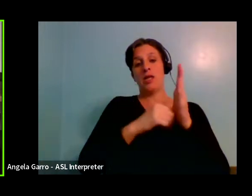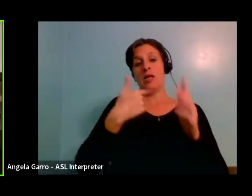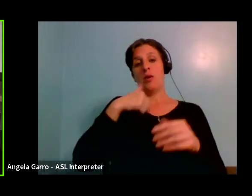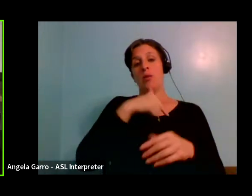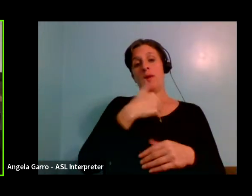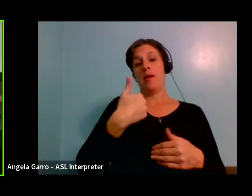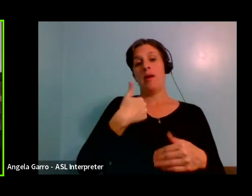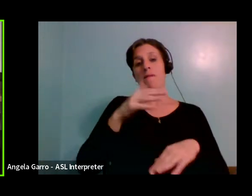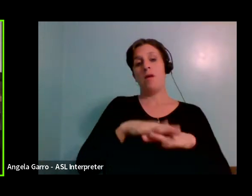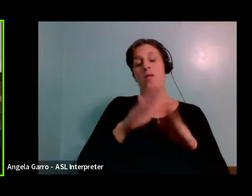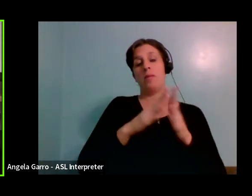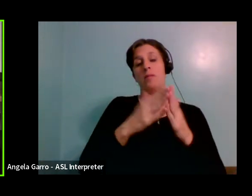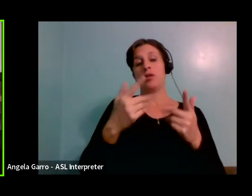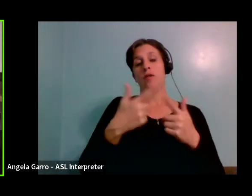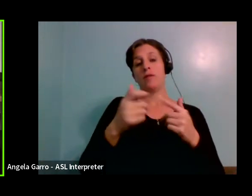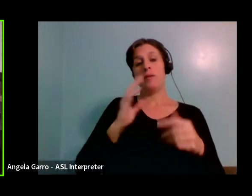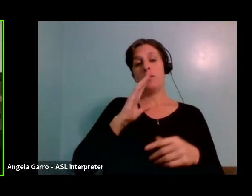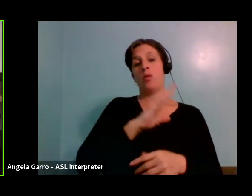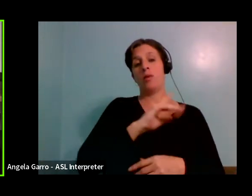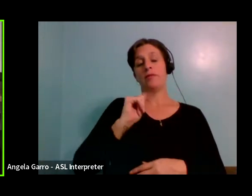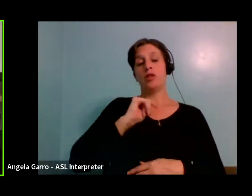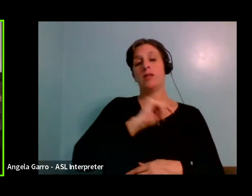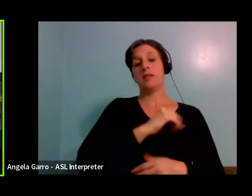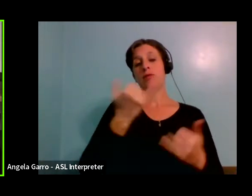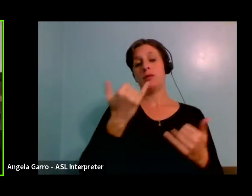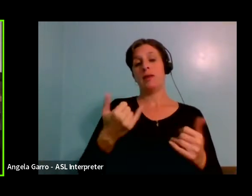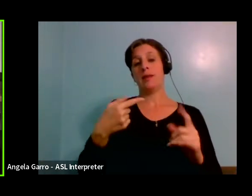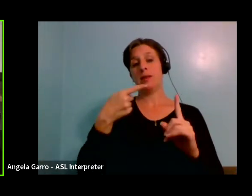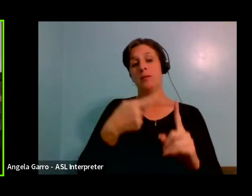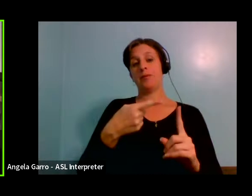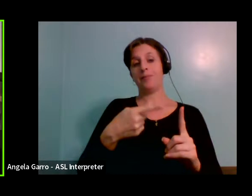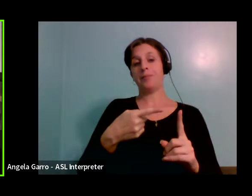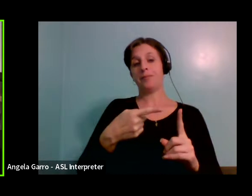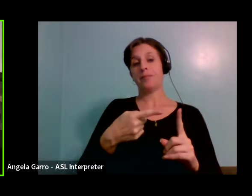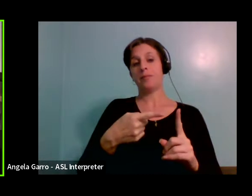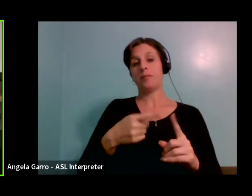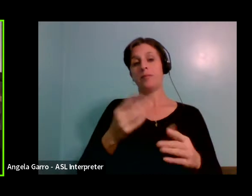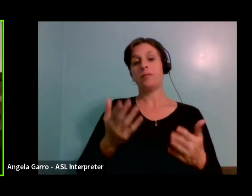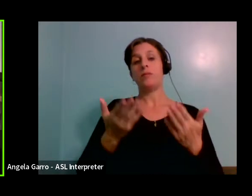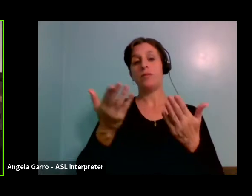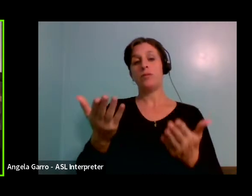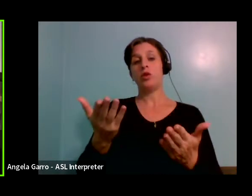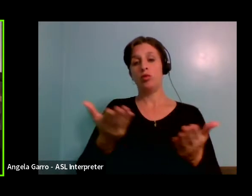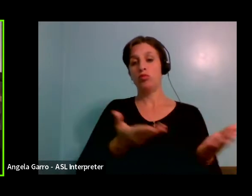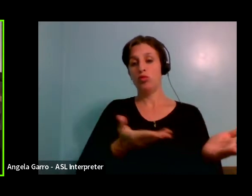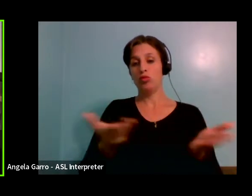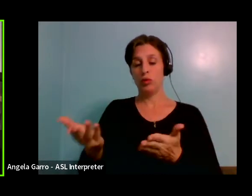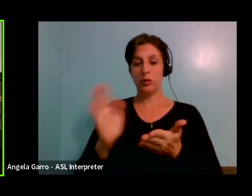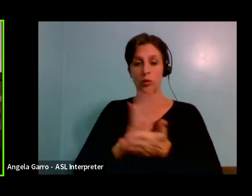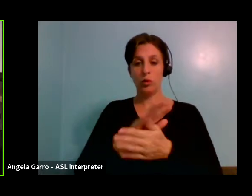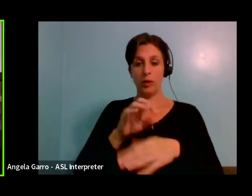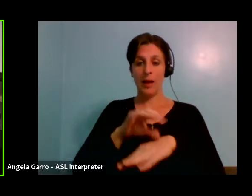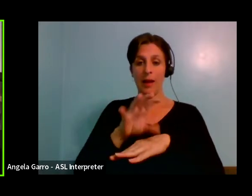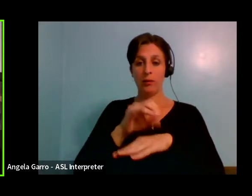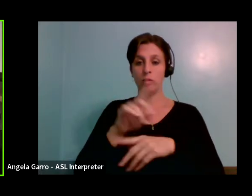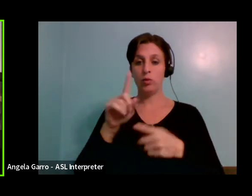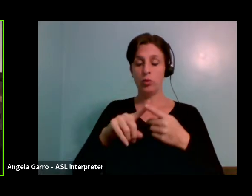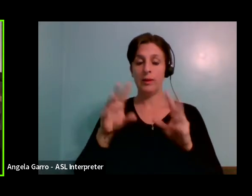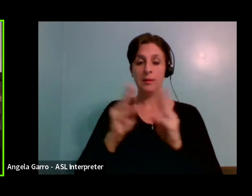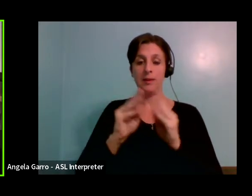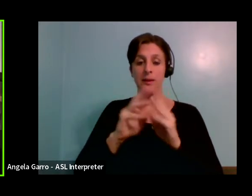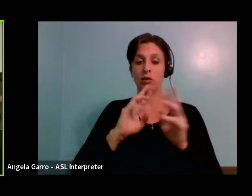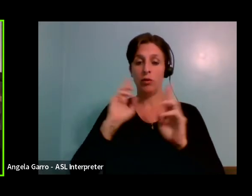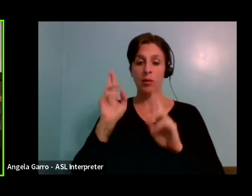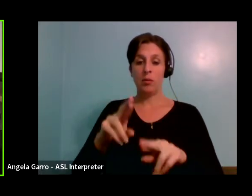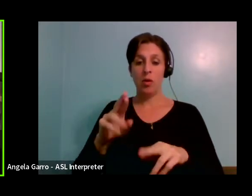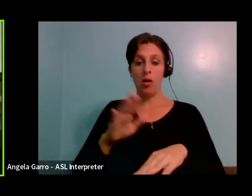books from Board of Trustees at this point is to bring school counselors to the meeting, to report out